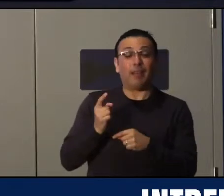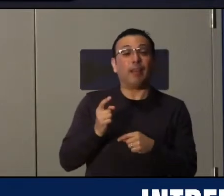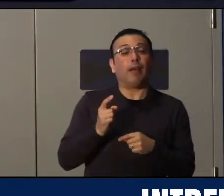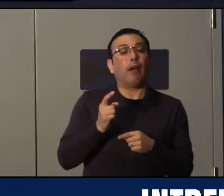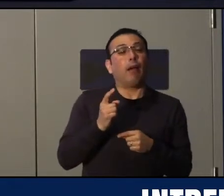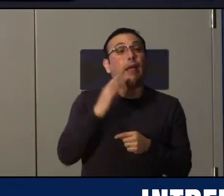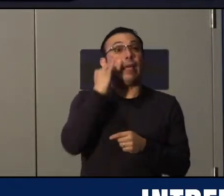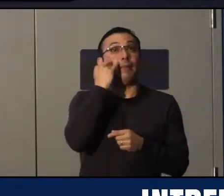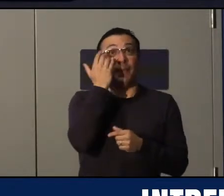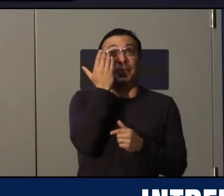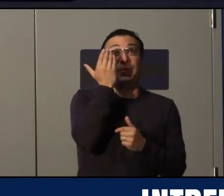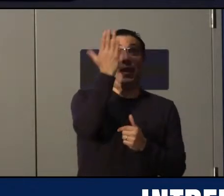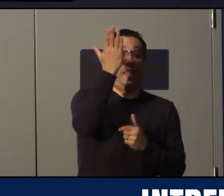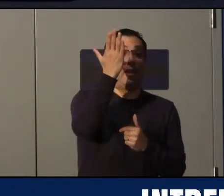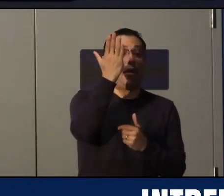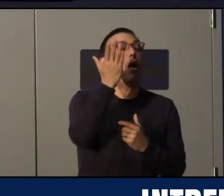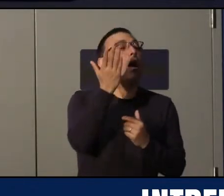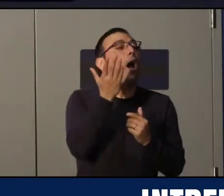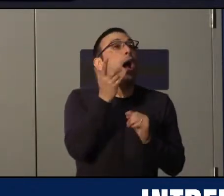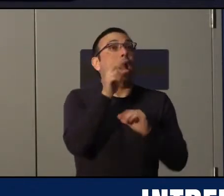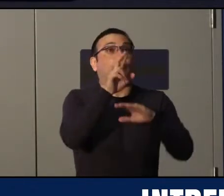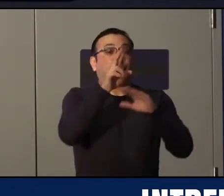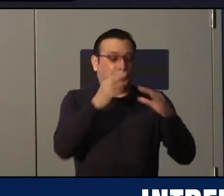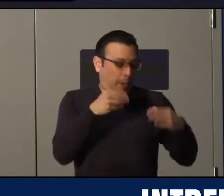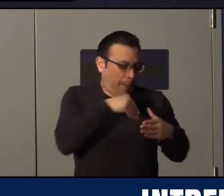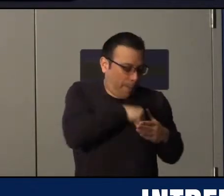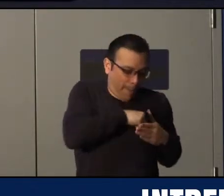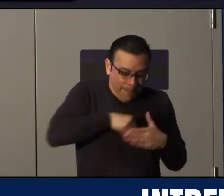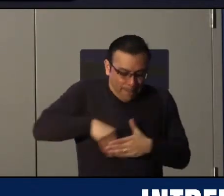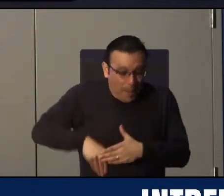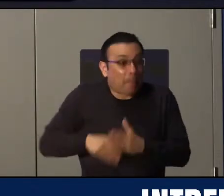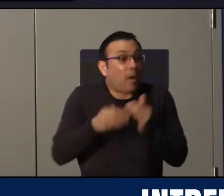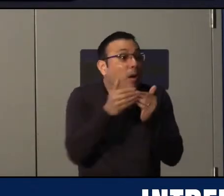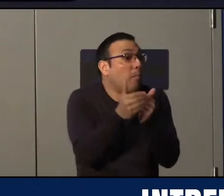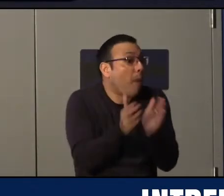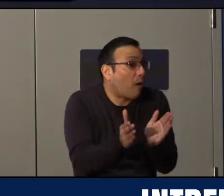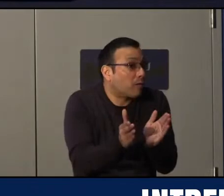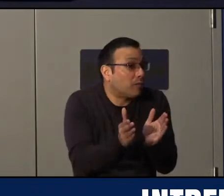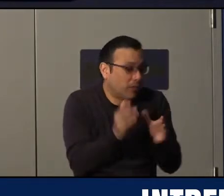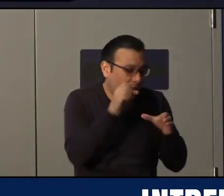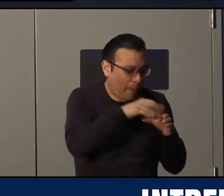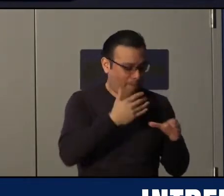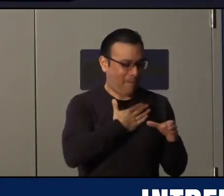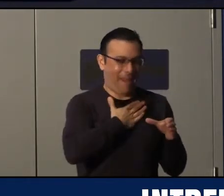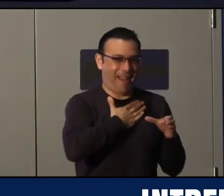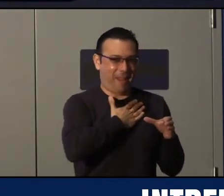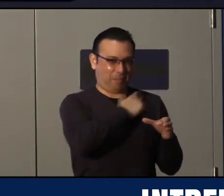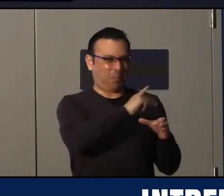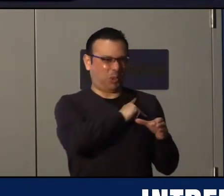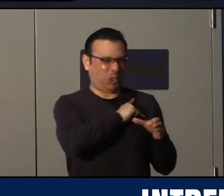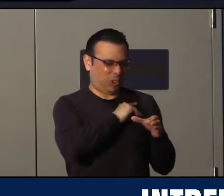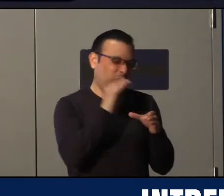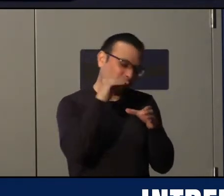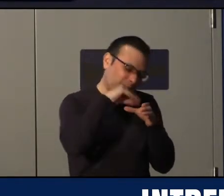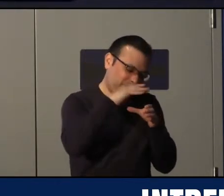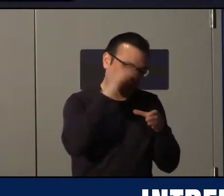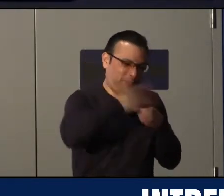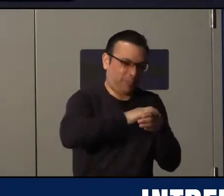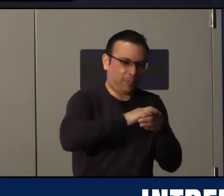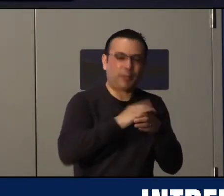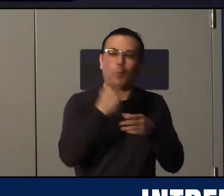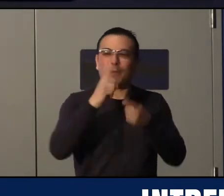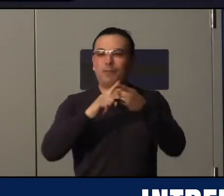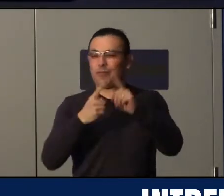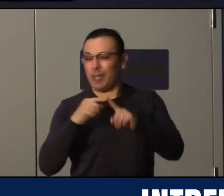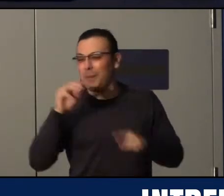bit of like personal items. It might just be a little box of them or a bigger box. And remember our friend Mary Jane